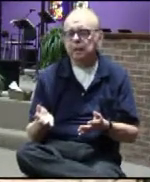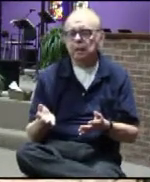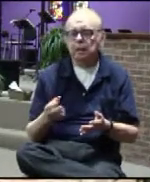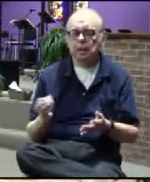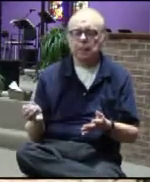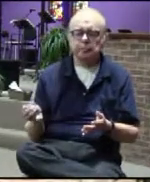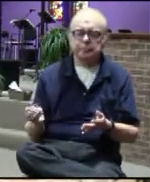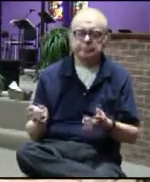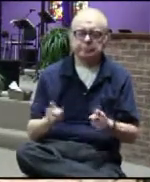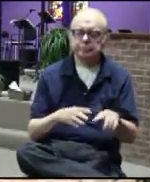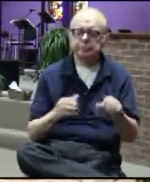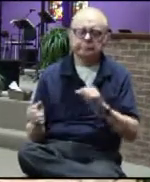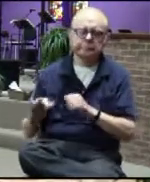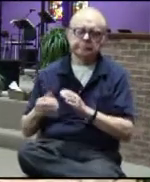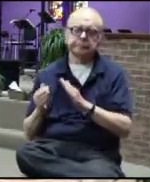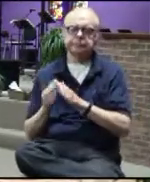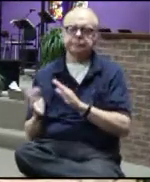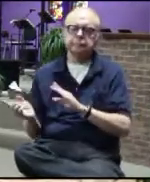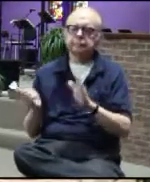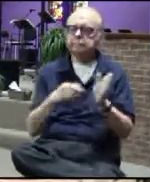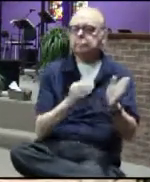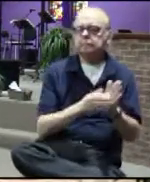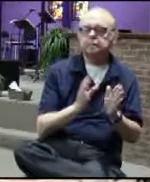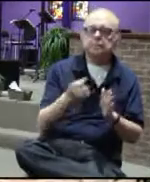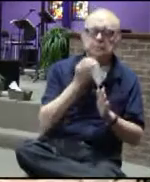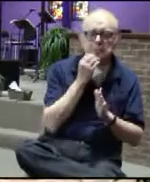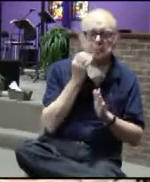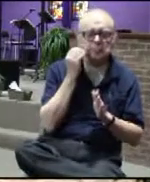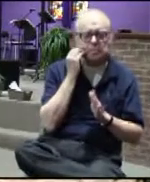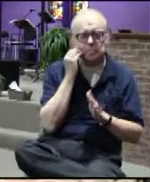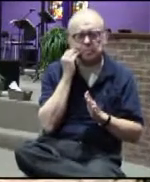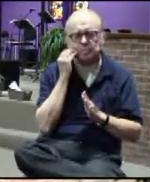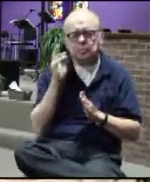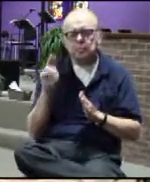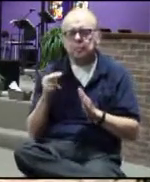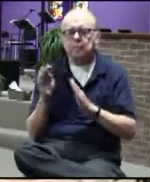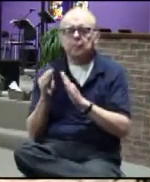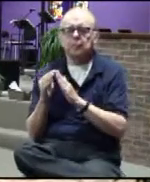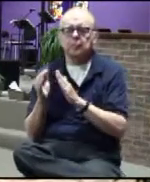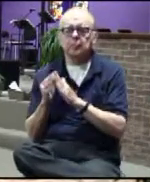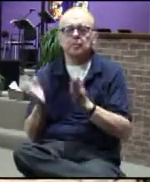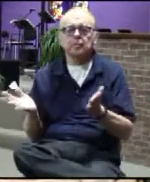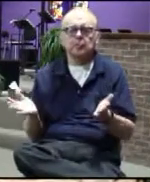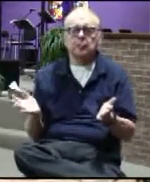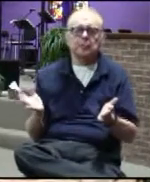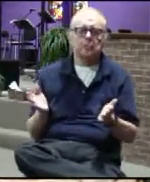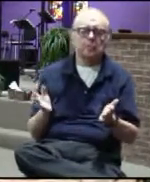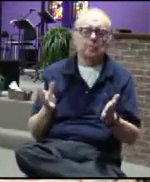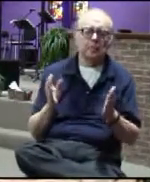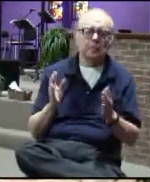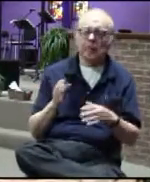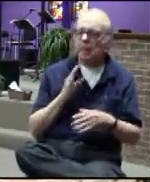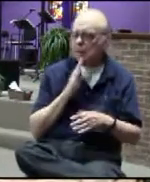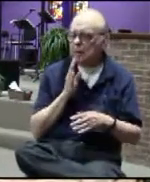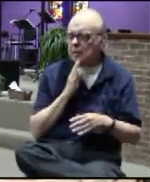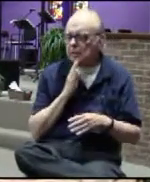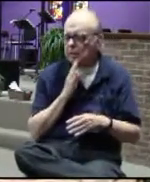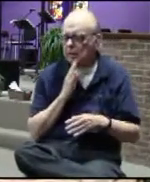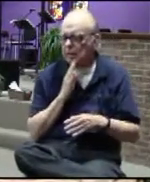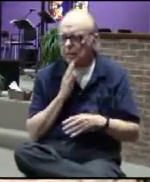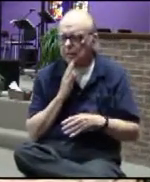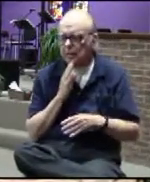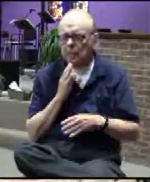And as they left Jerusalem and going back to their home of Nazareth, they were talking and there was a